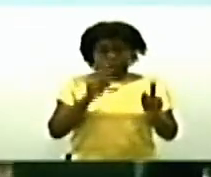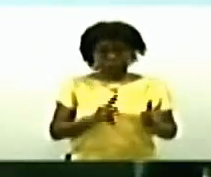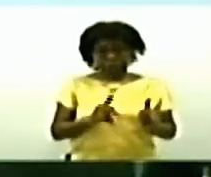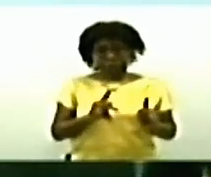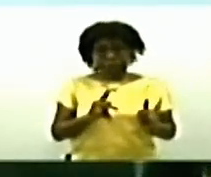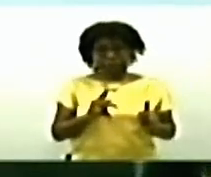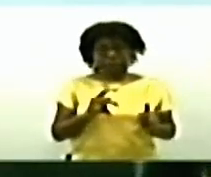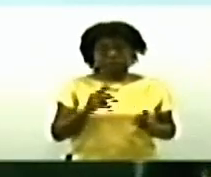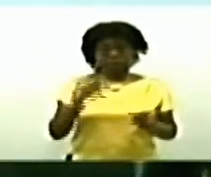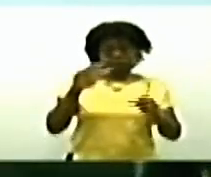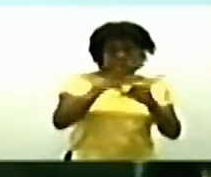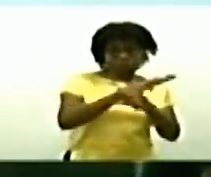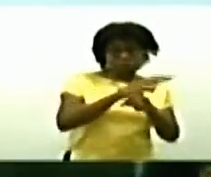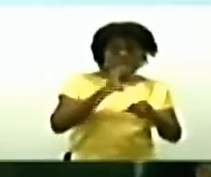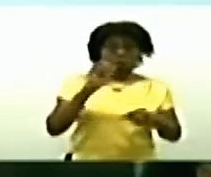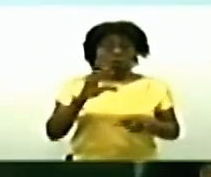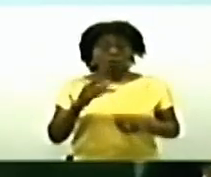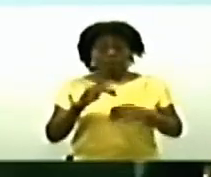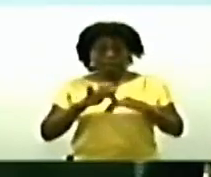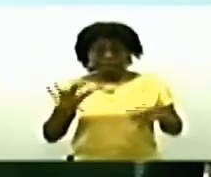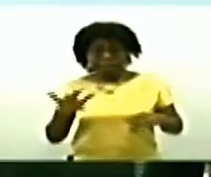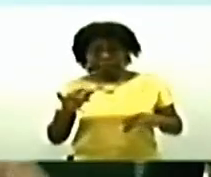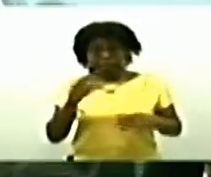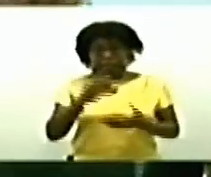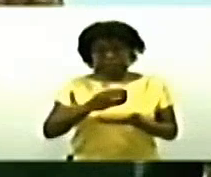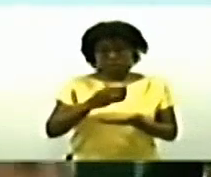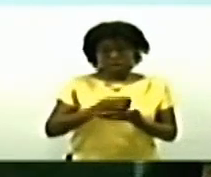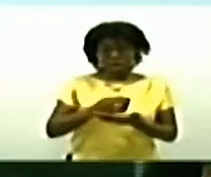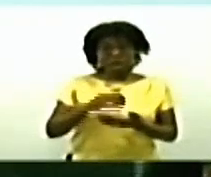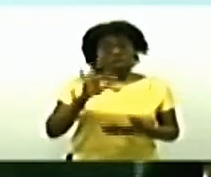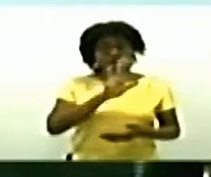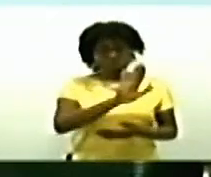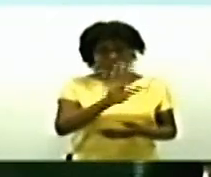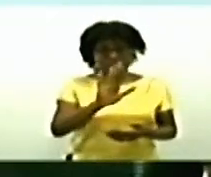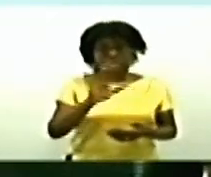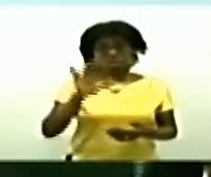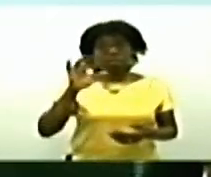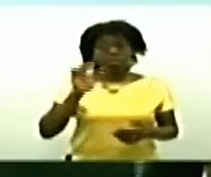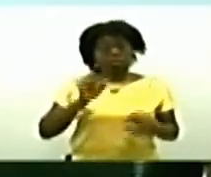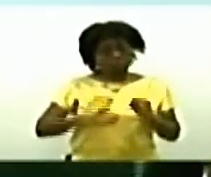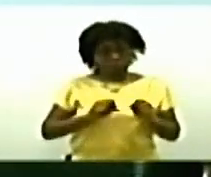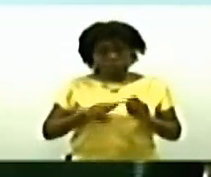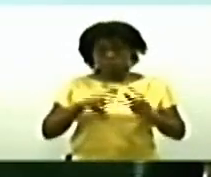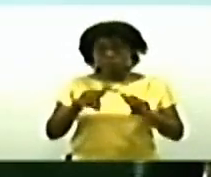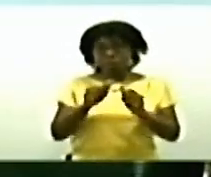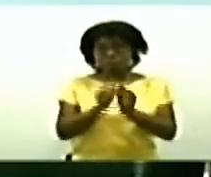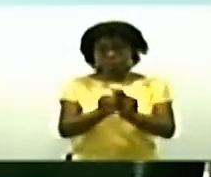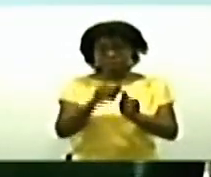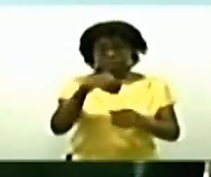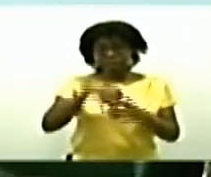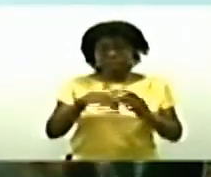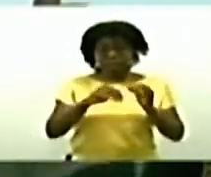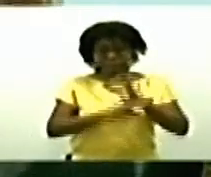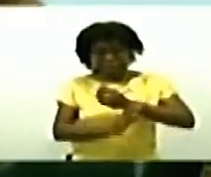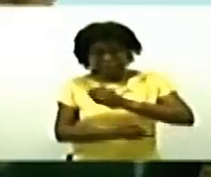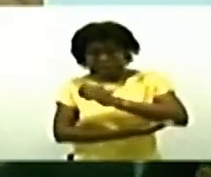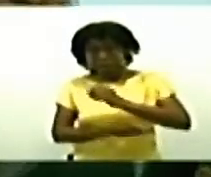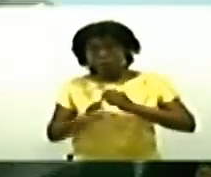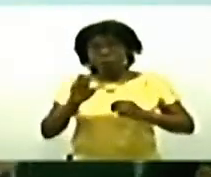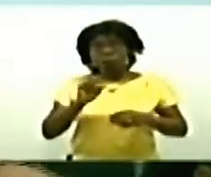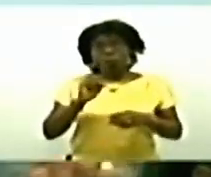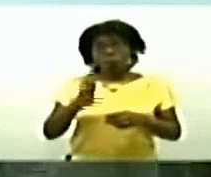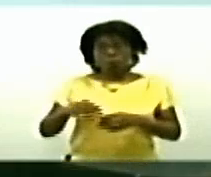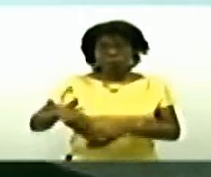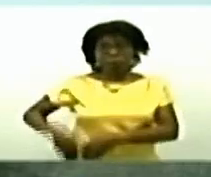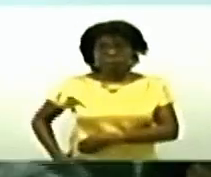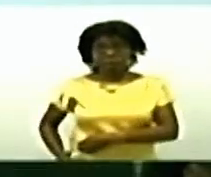it's empty. So walk with it in your handbag and your pocket. Nobody have to, you're not supposed to